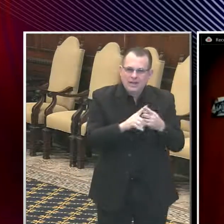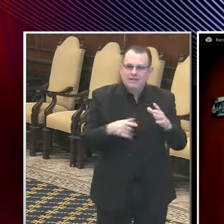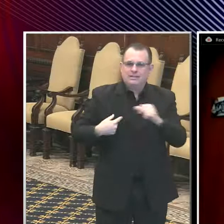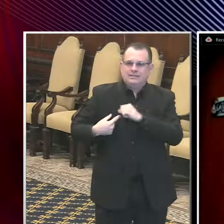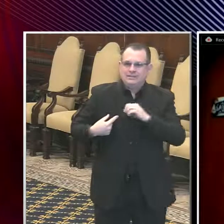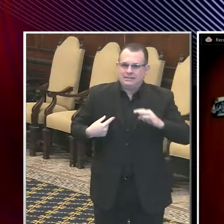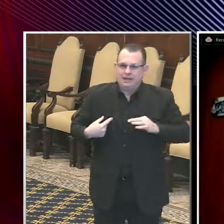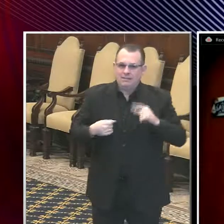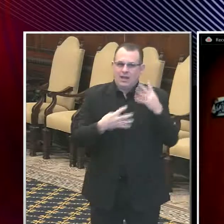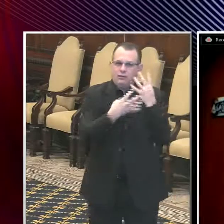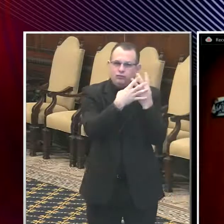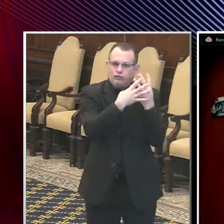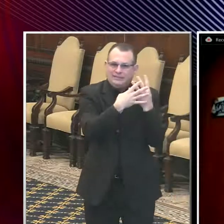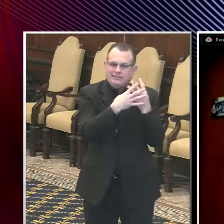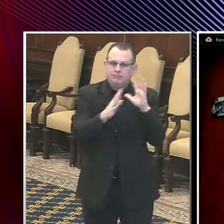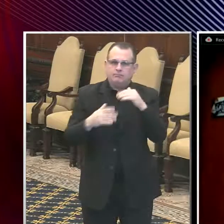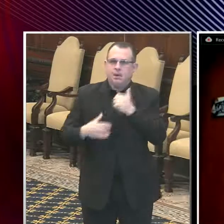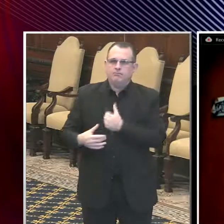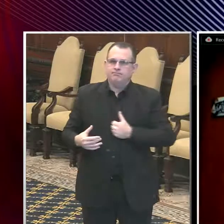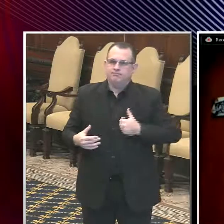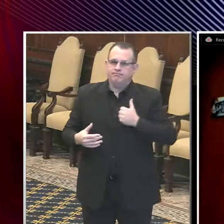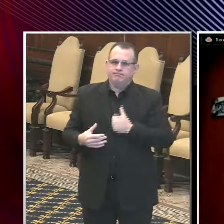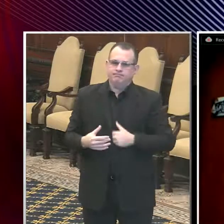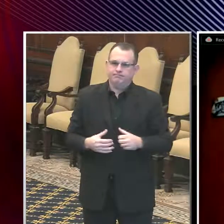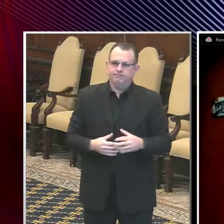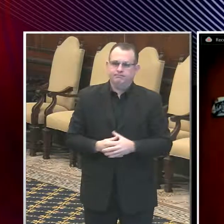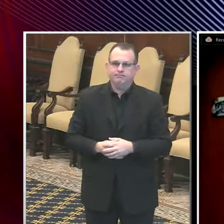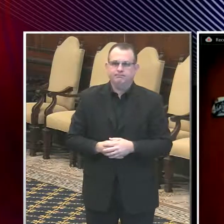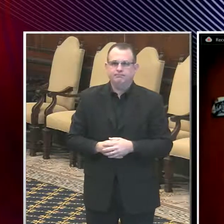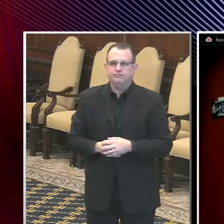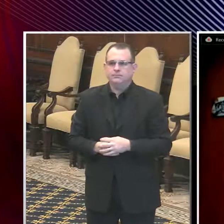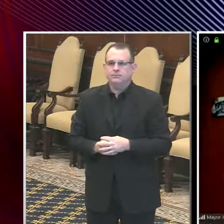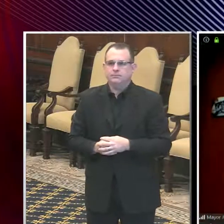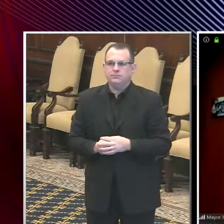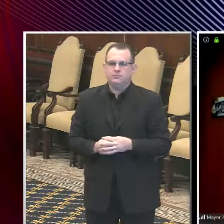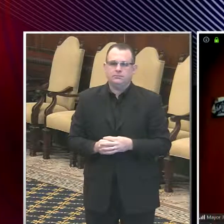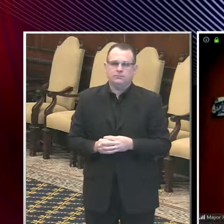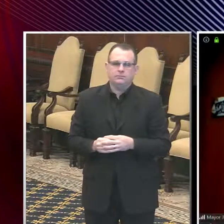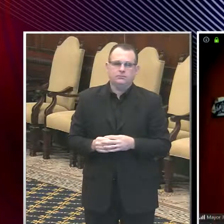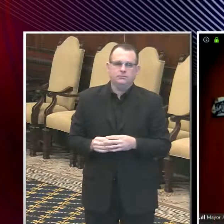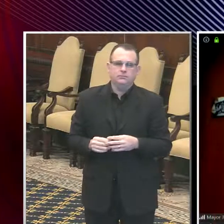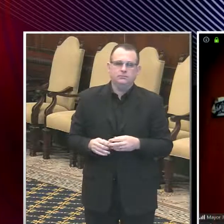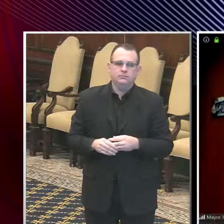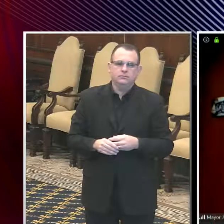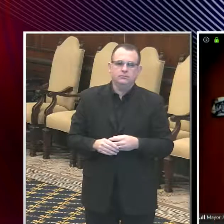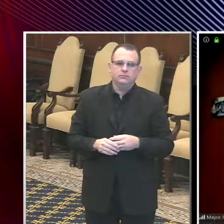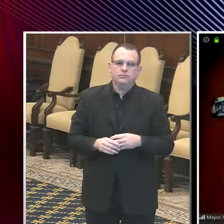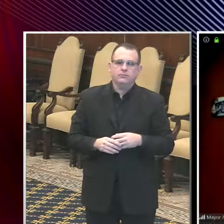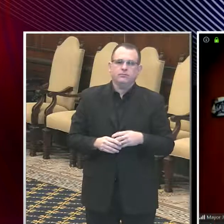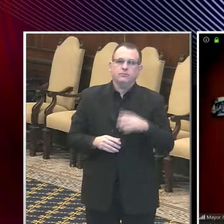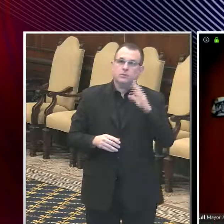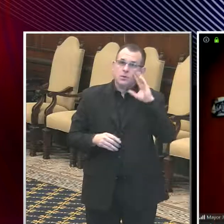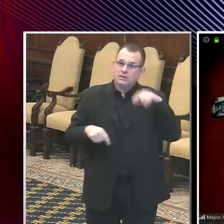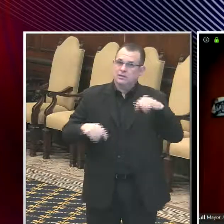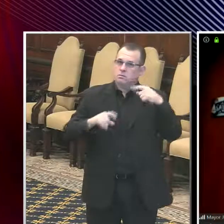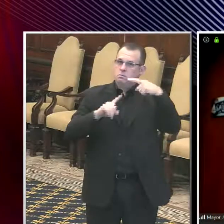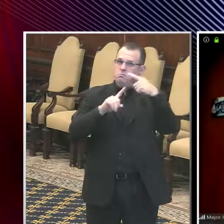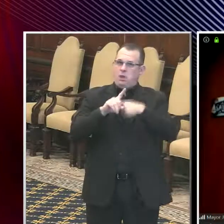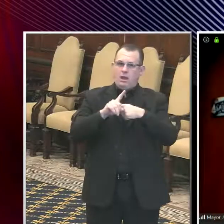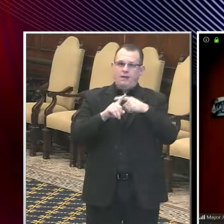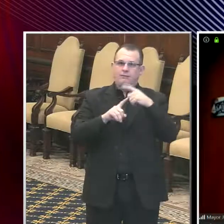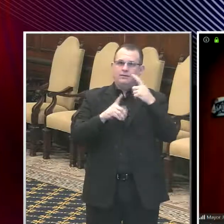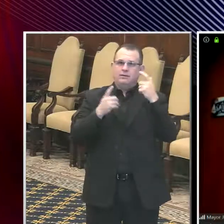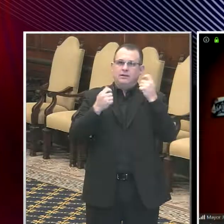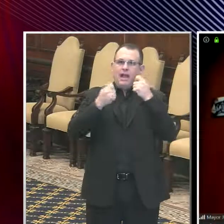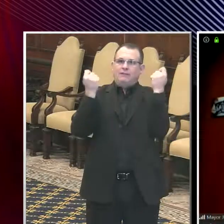time. I want to note today is the 1 month anniversary of when the city's stay-at-home order first